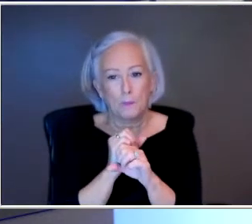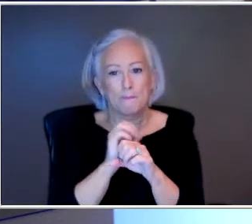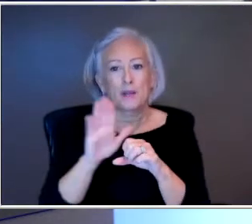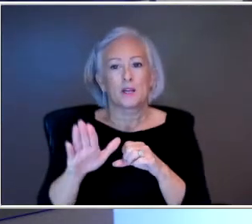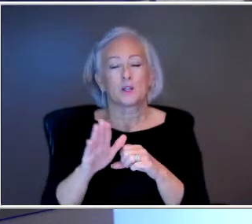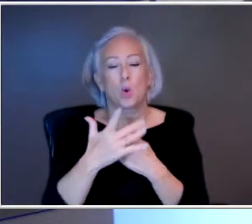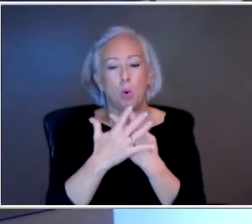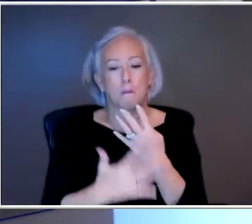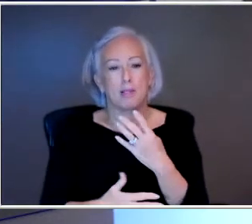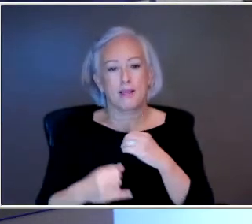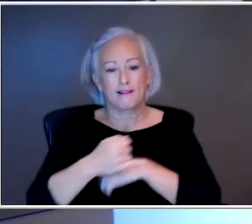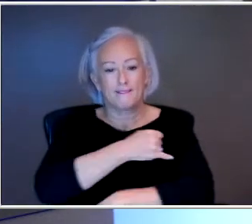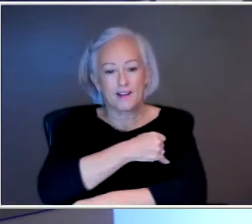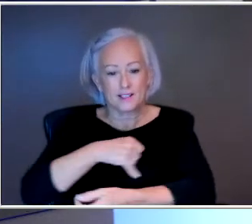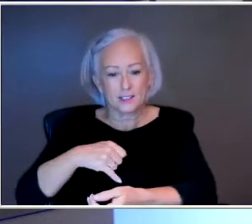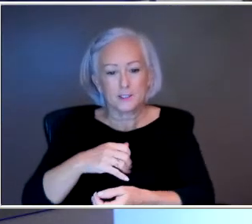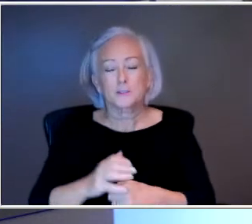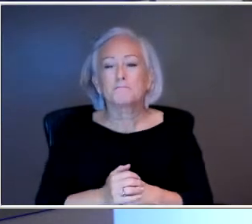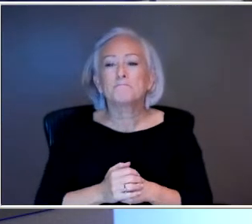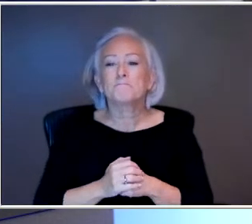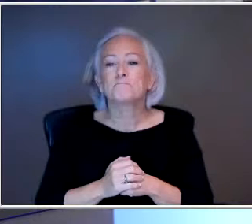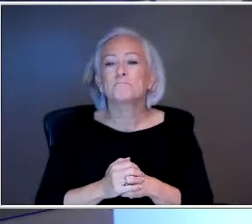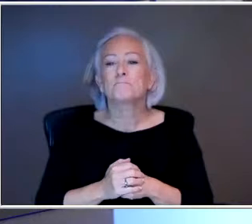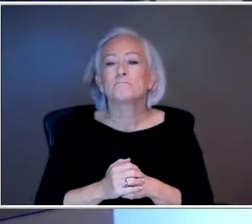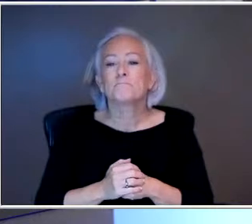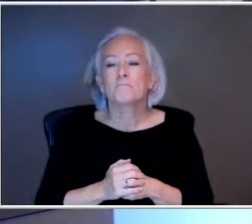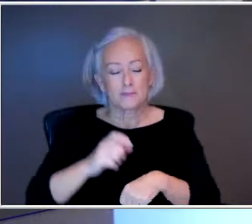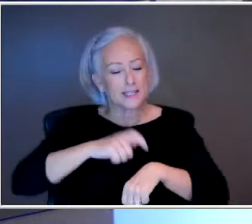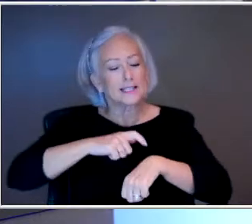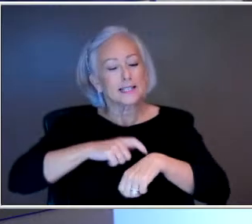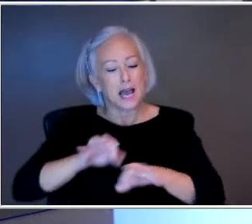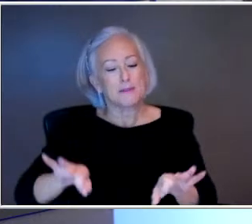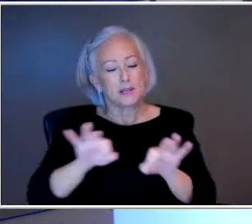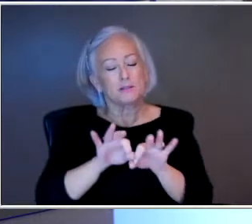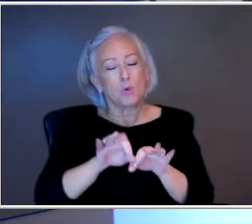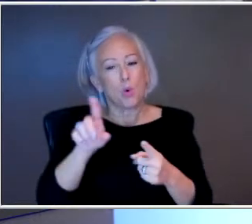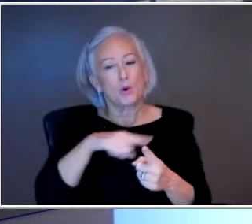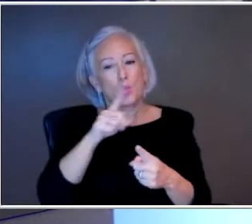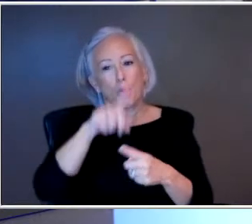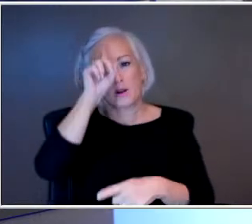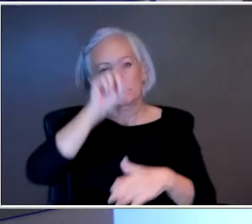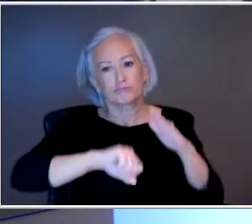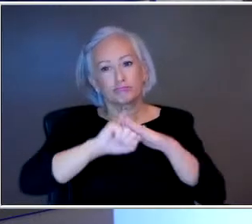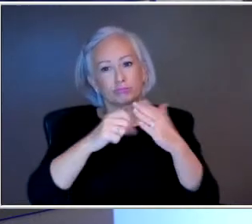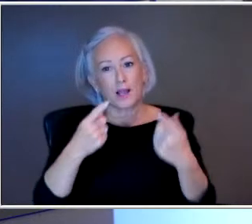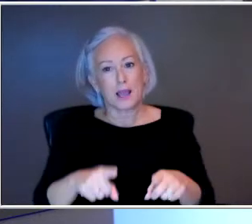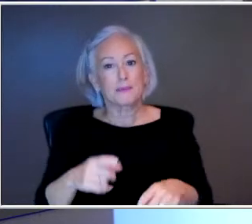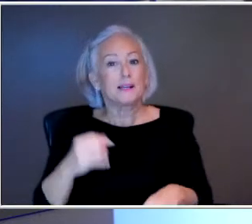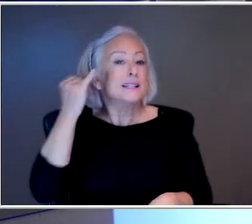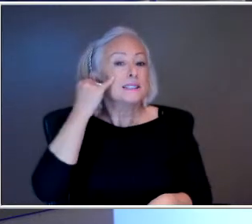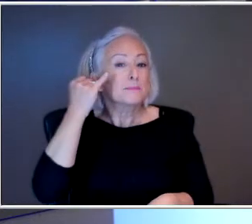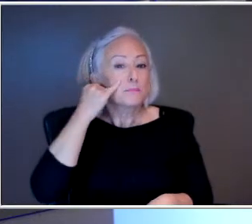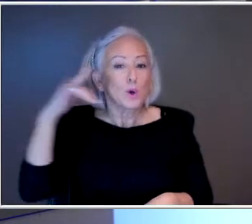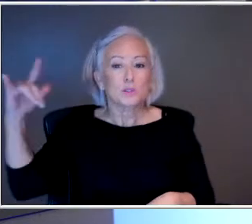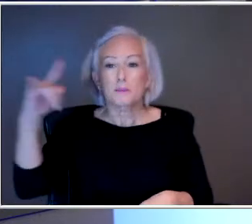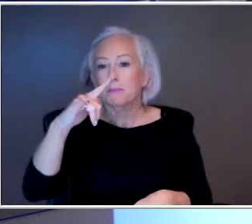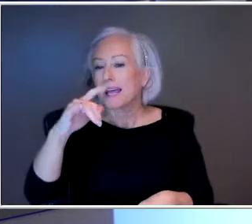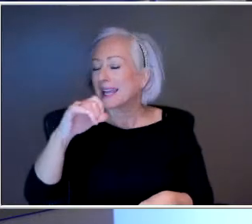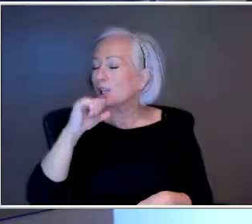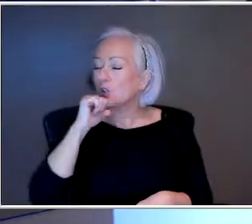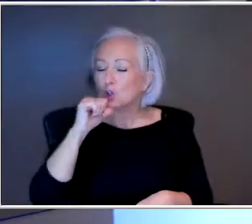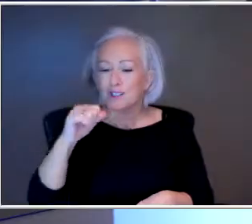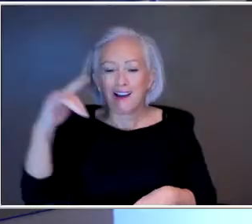about time is of the essence when we're having a stroke, but what would have happened possibly if that plane couldn't have landed in time?